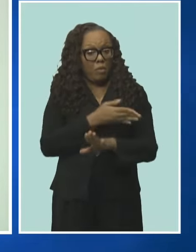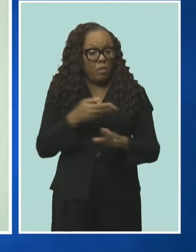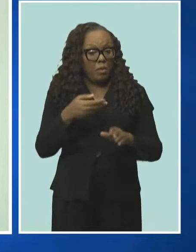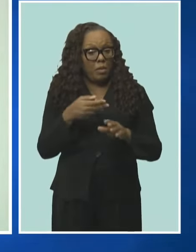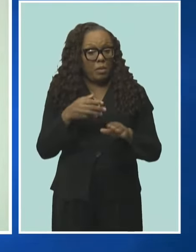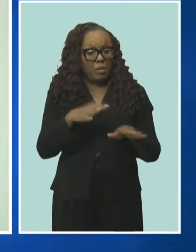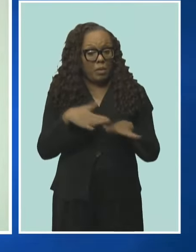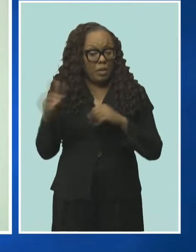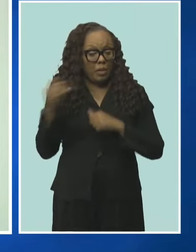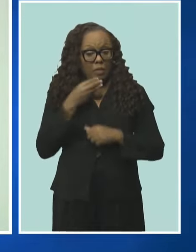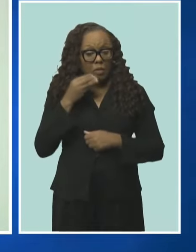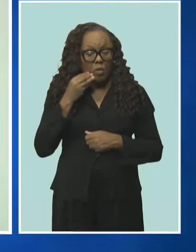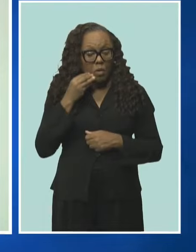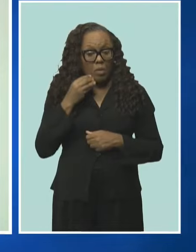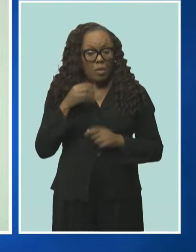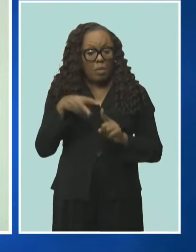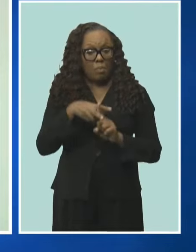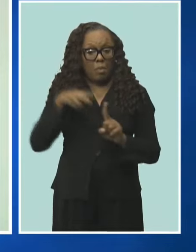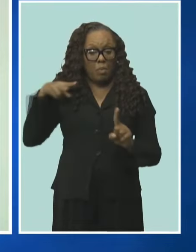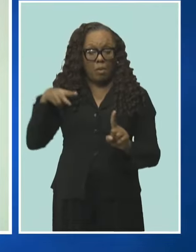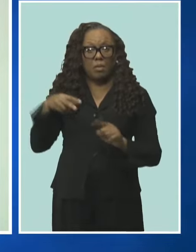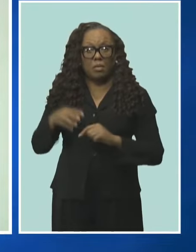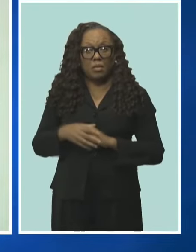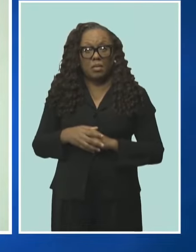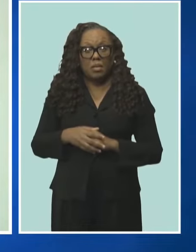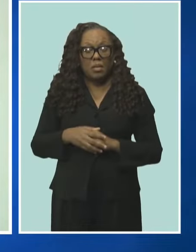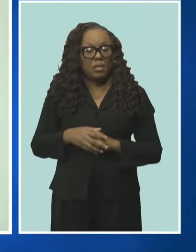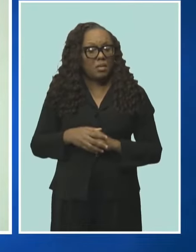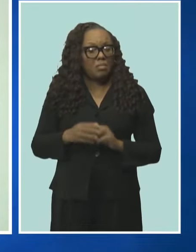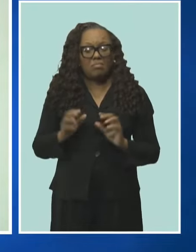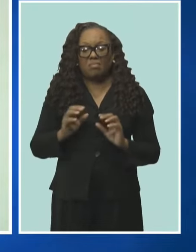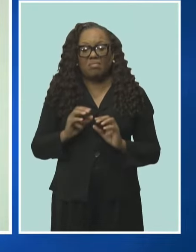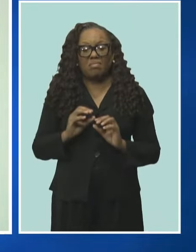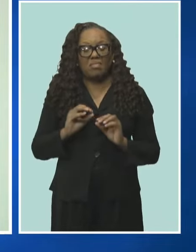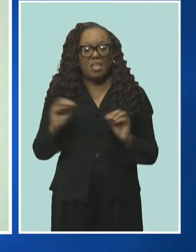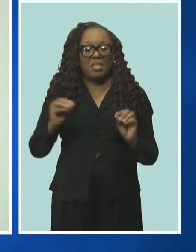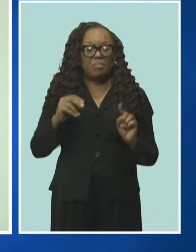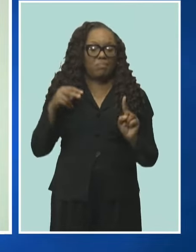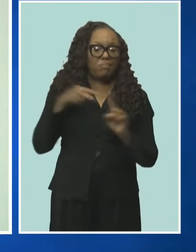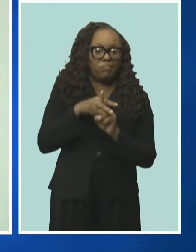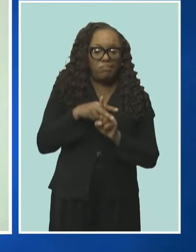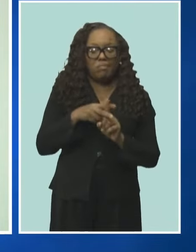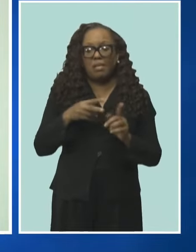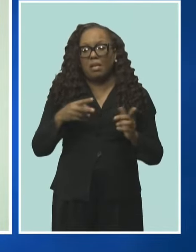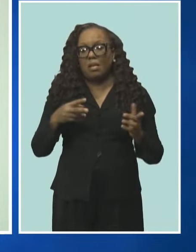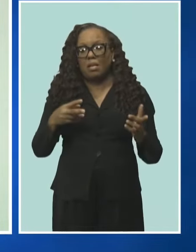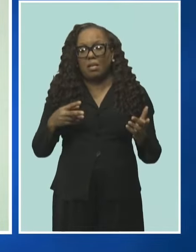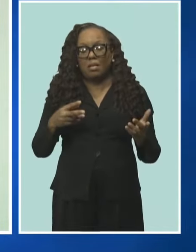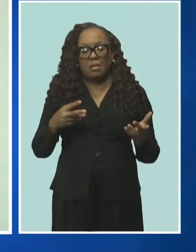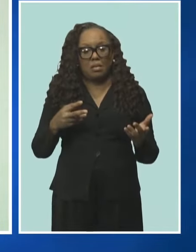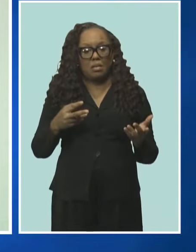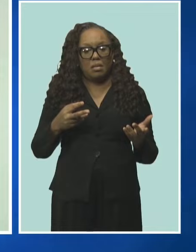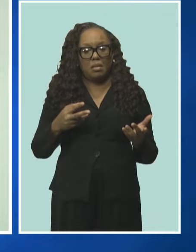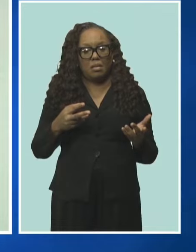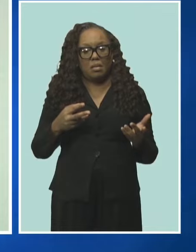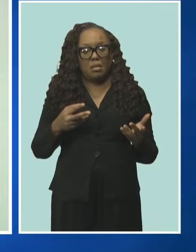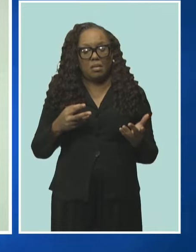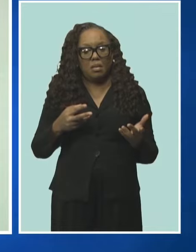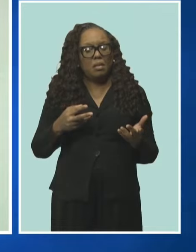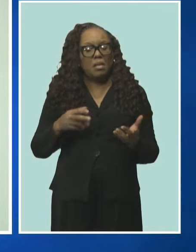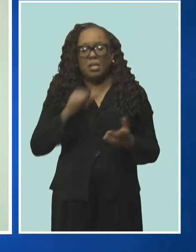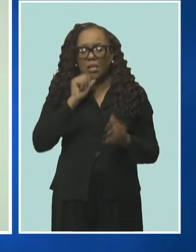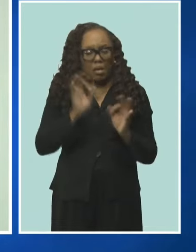a matter of fact, when you leave home, you should leave nothing in a socket that which is necessary to be